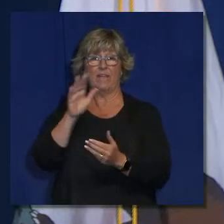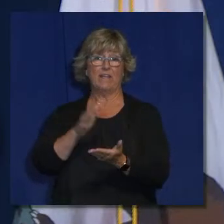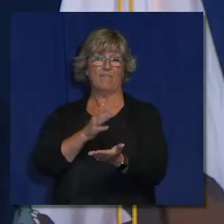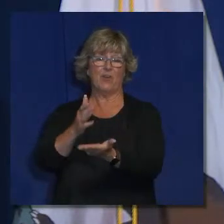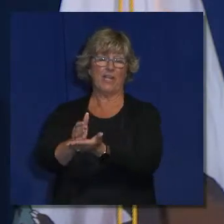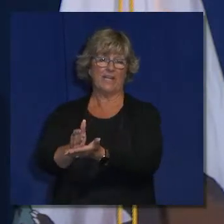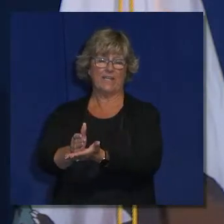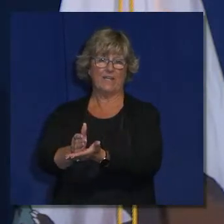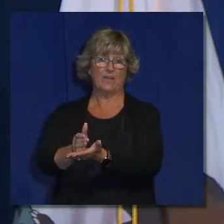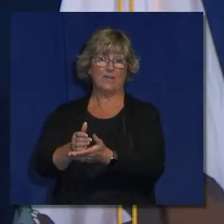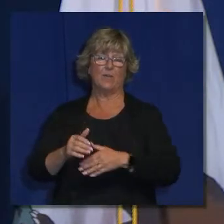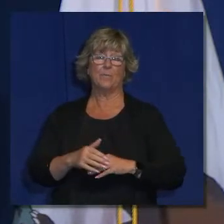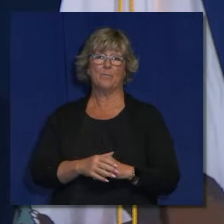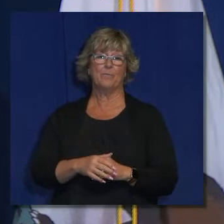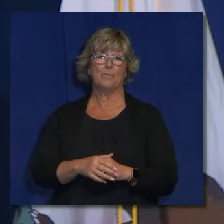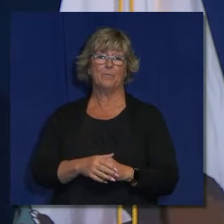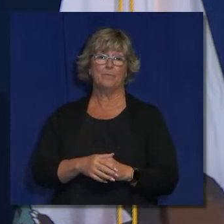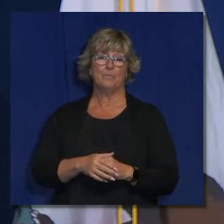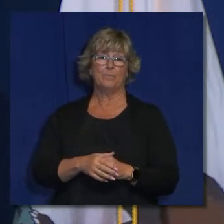never-ending